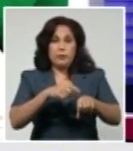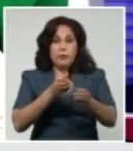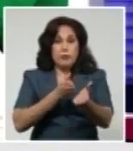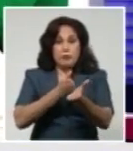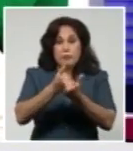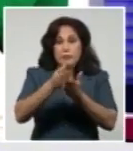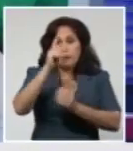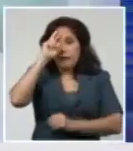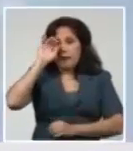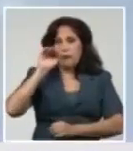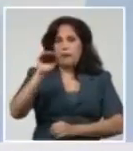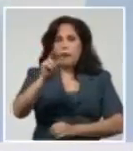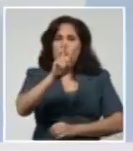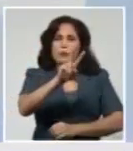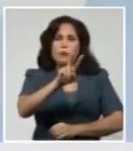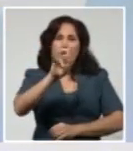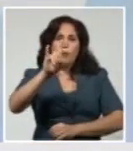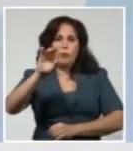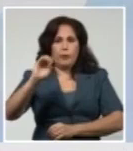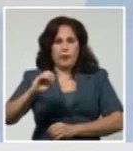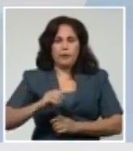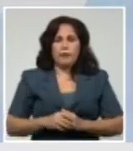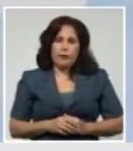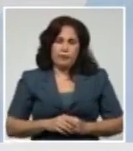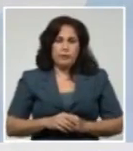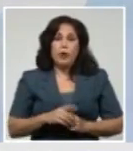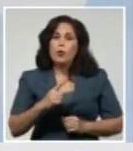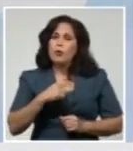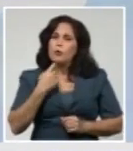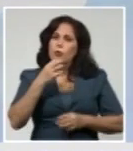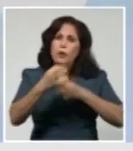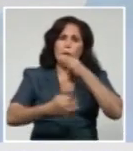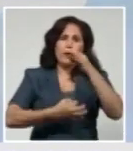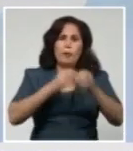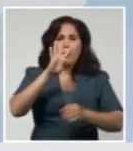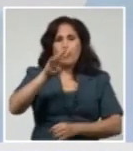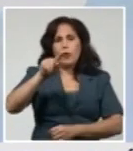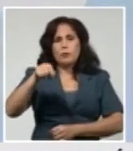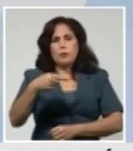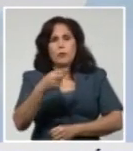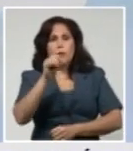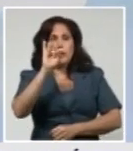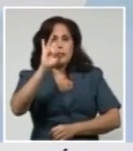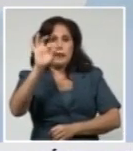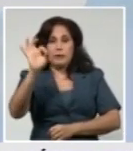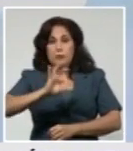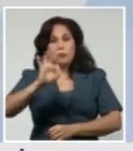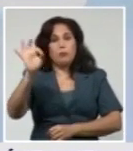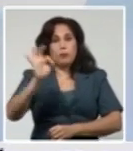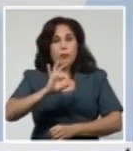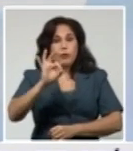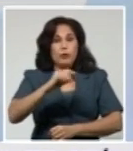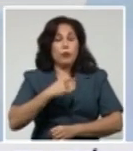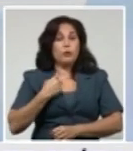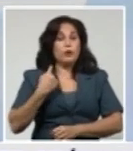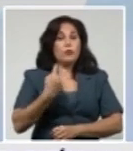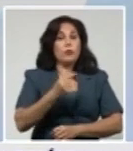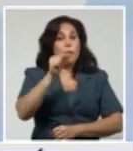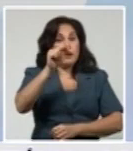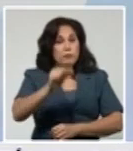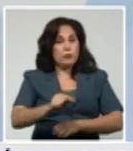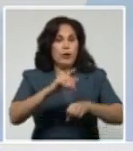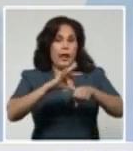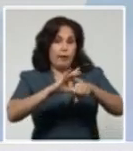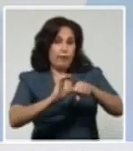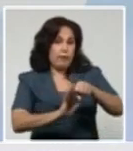the 6,118 people who have been diagnosed with the virus thus far in Cuba,